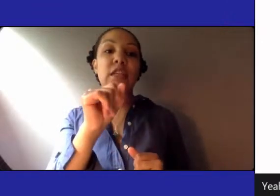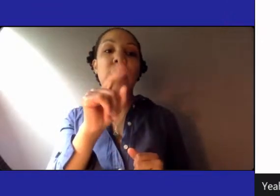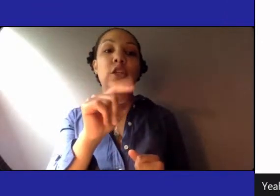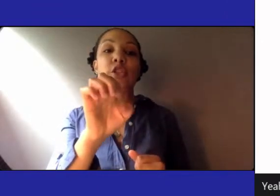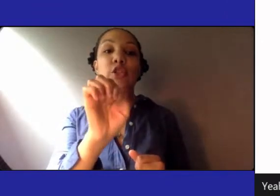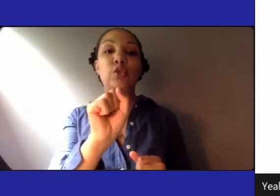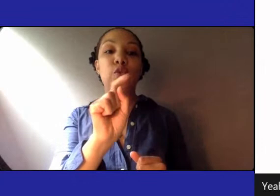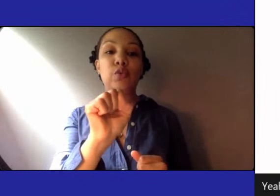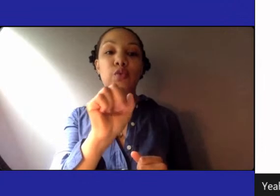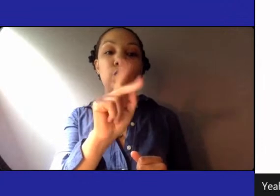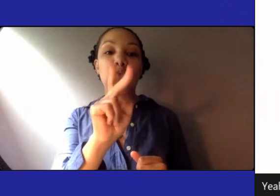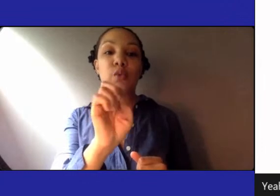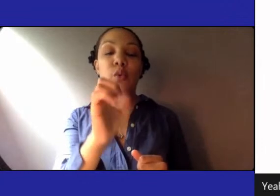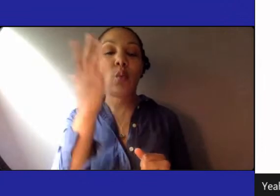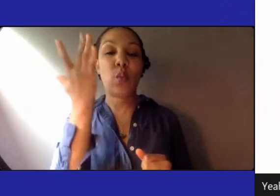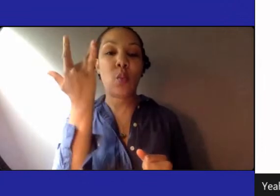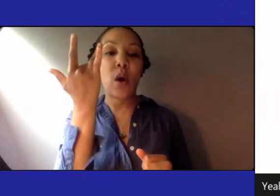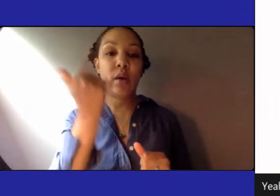Next slide.